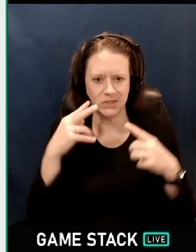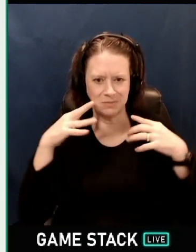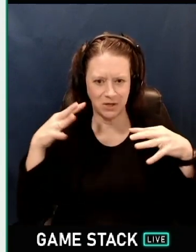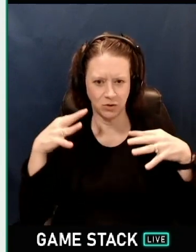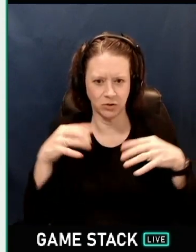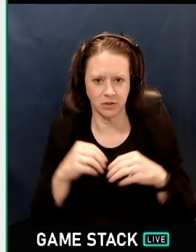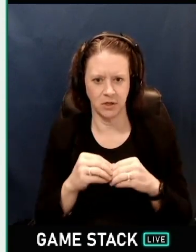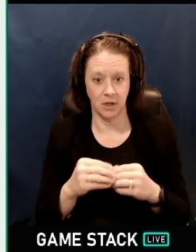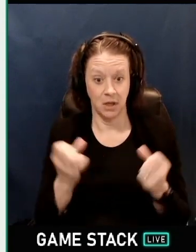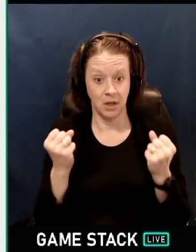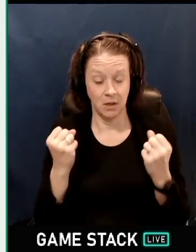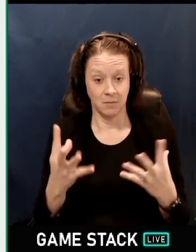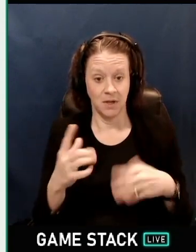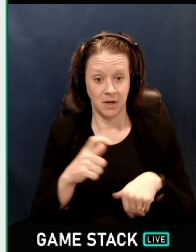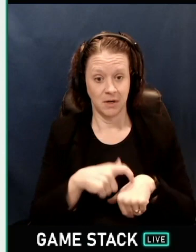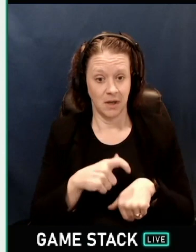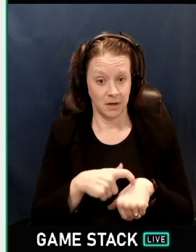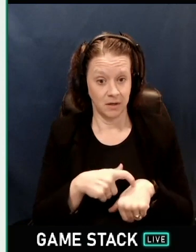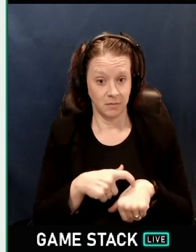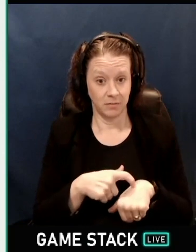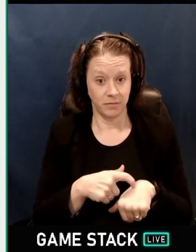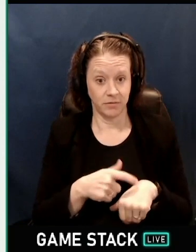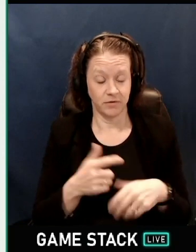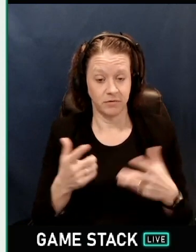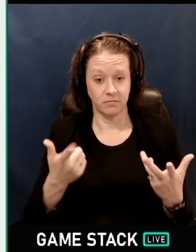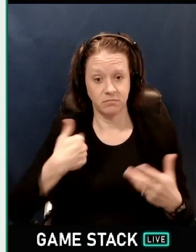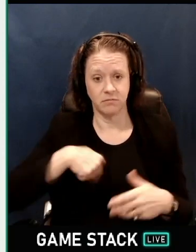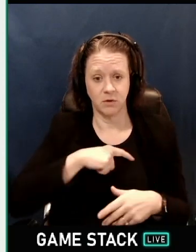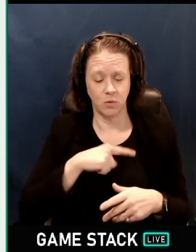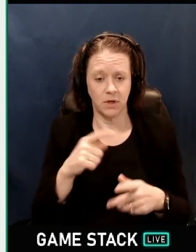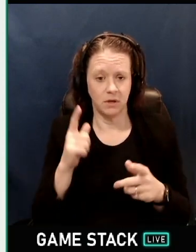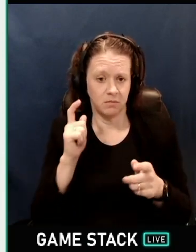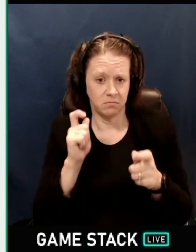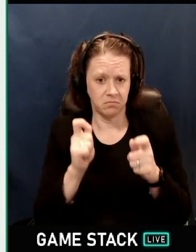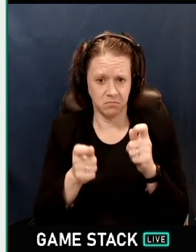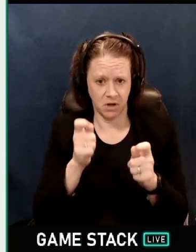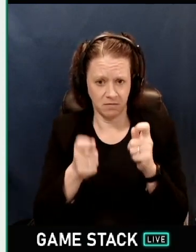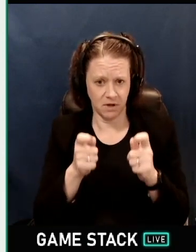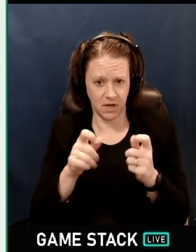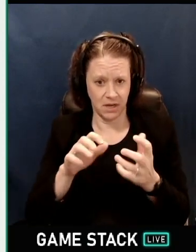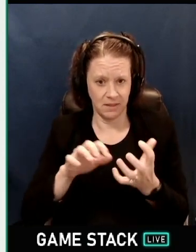times will make modifications to our mix to